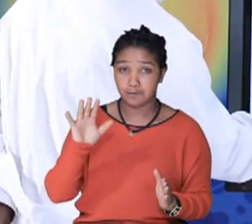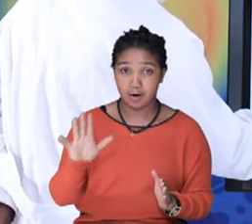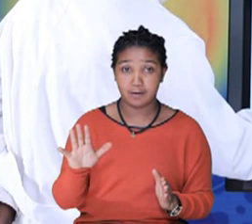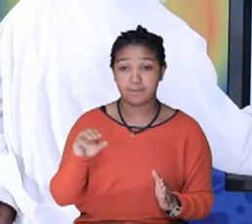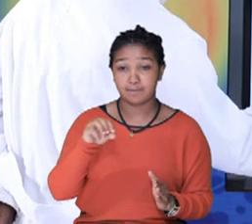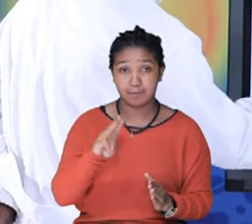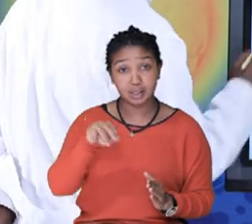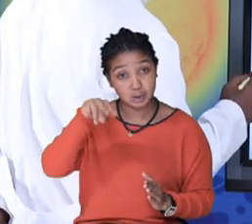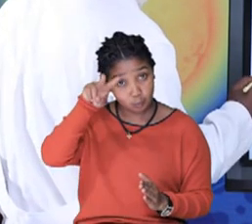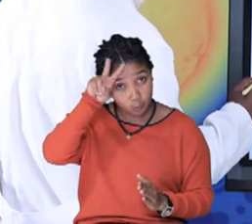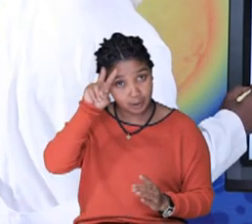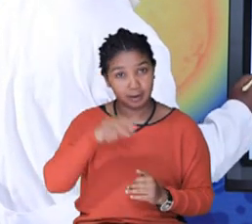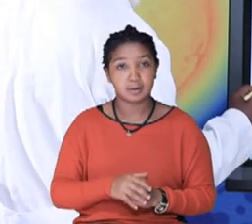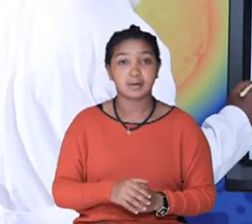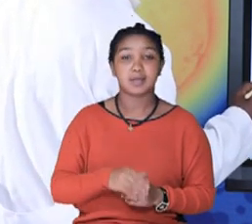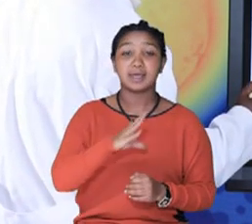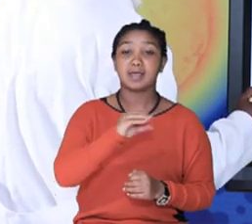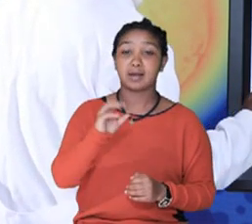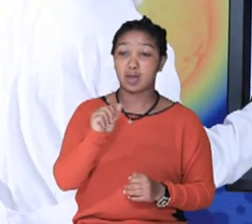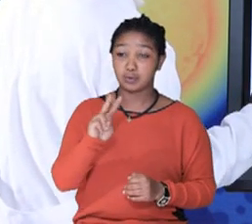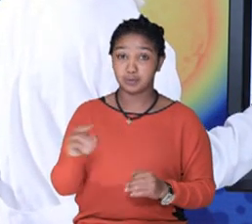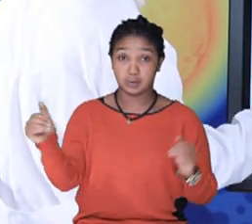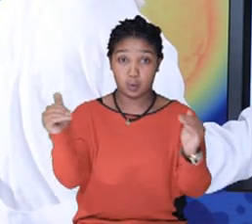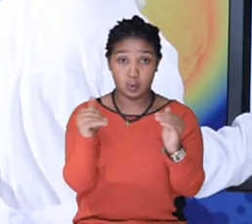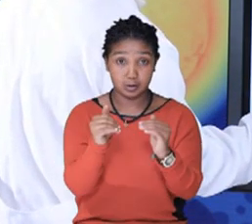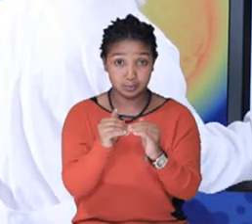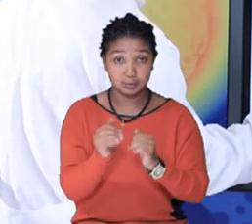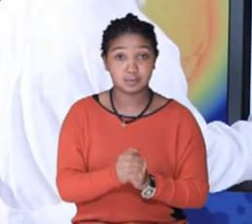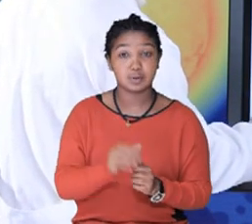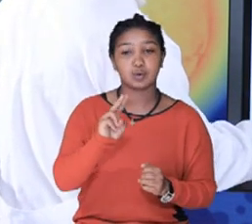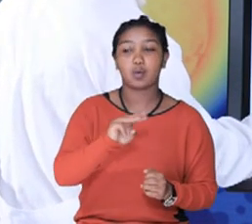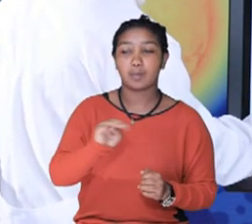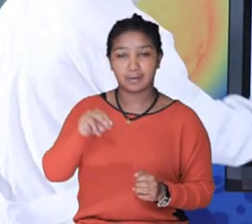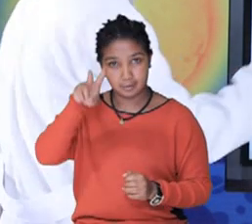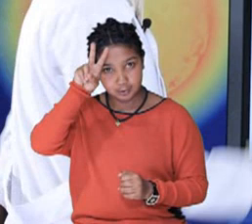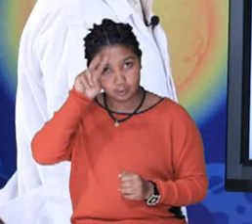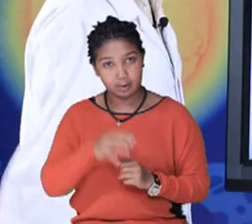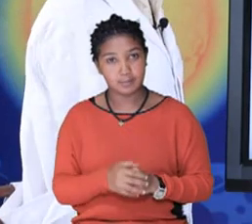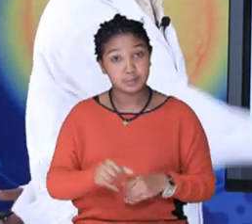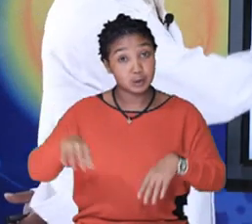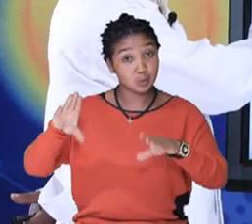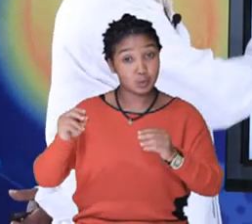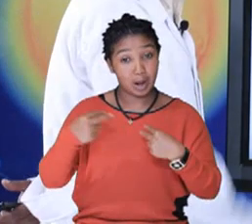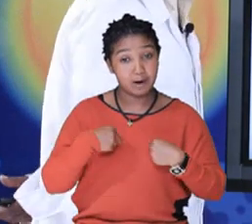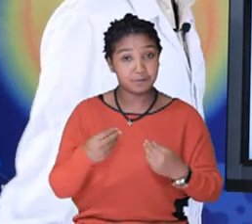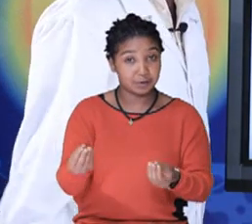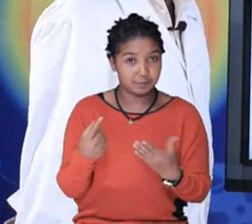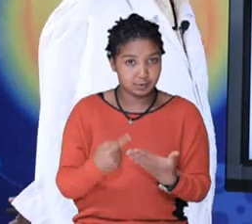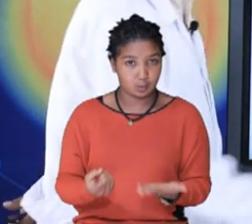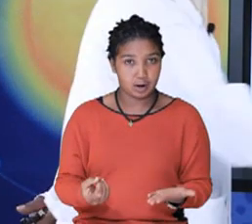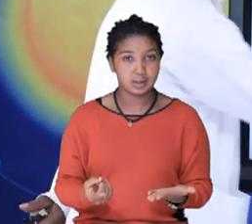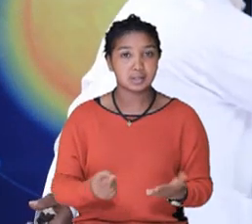0.05 meter square and A2 is equals to 2 meters square. Student, we have given this